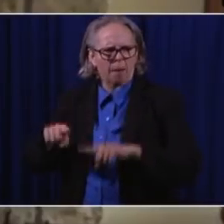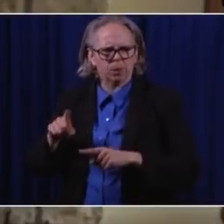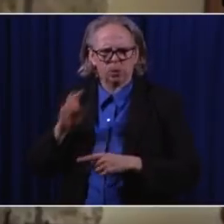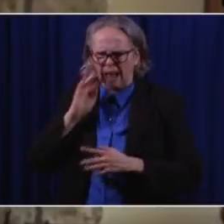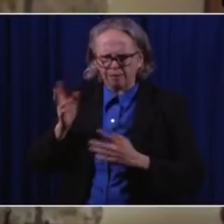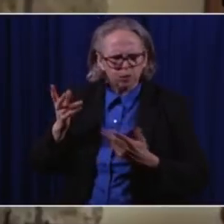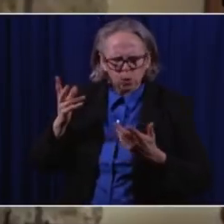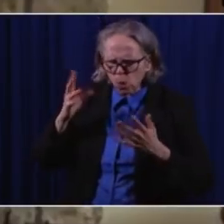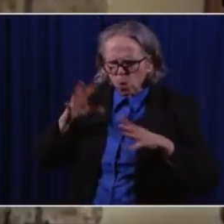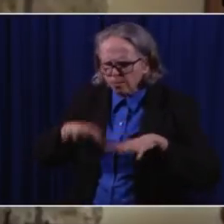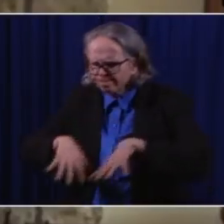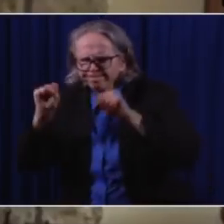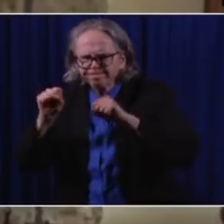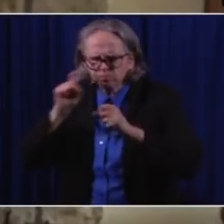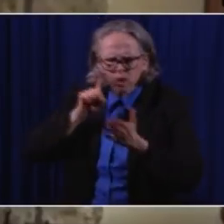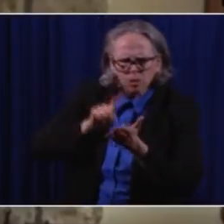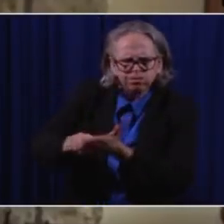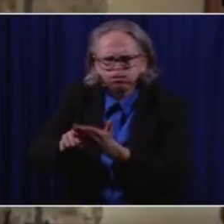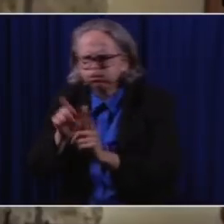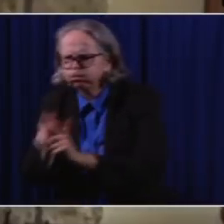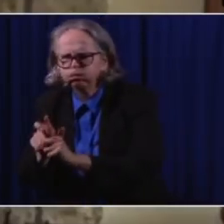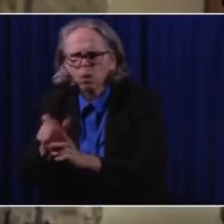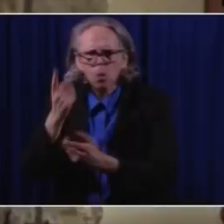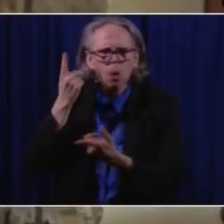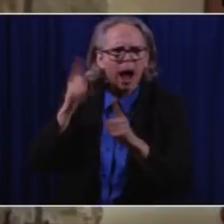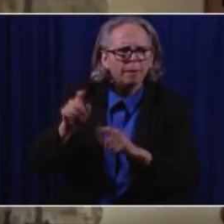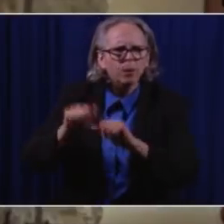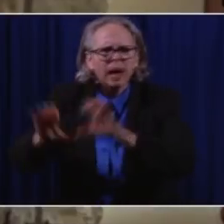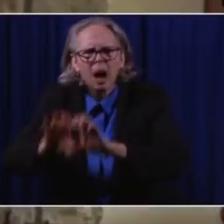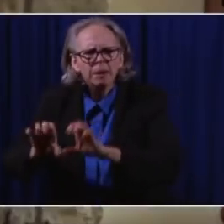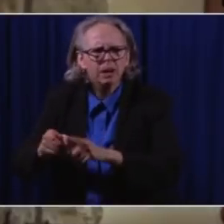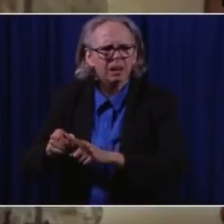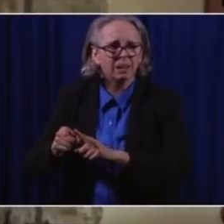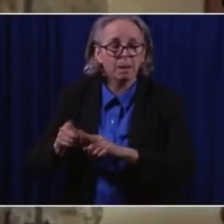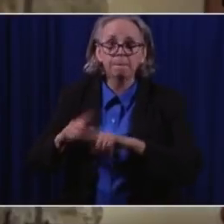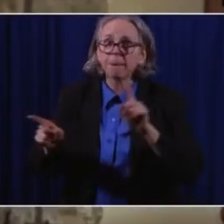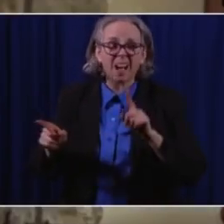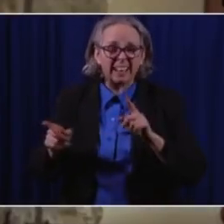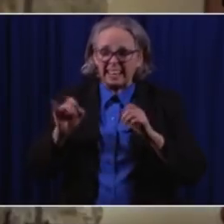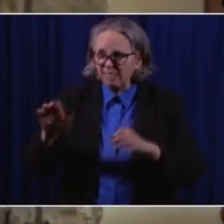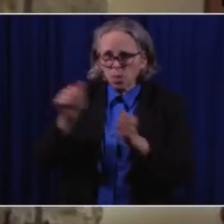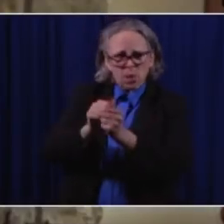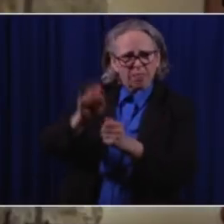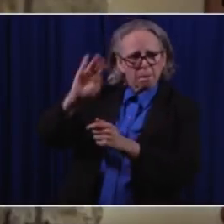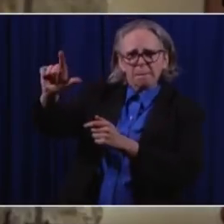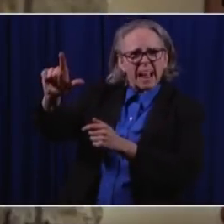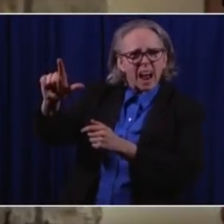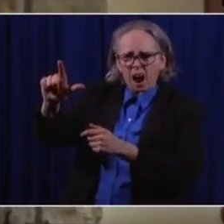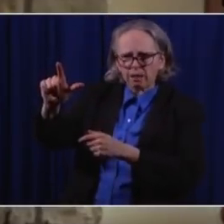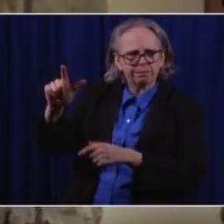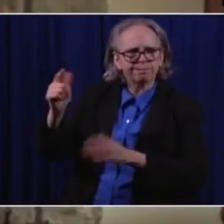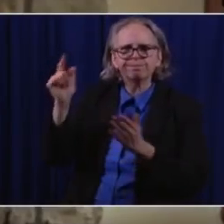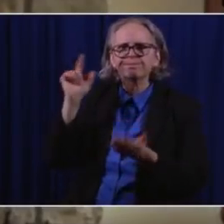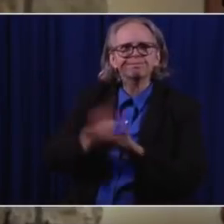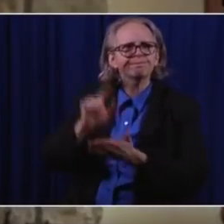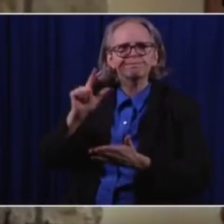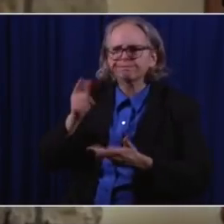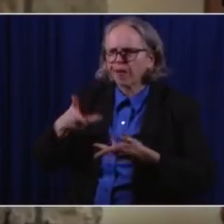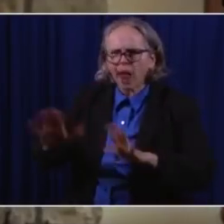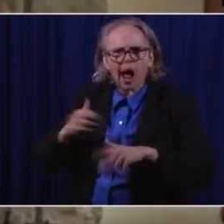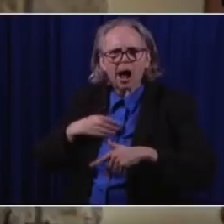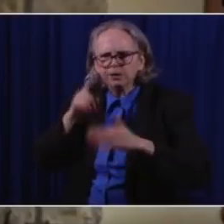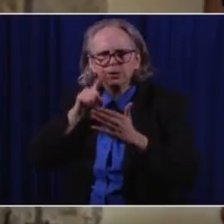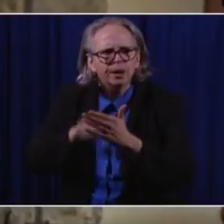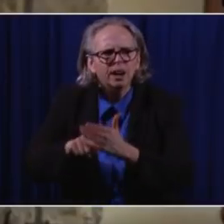this bill would not allow us to do that. In national security matters like this, time is of